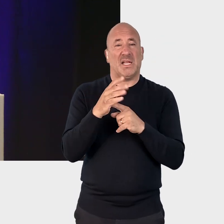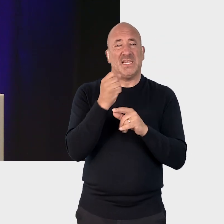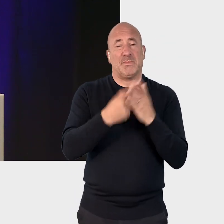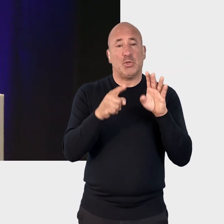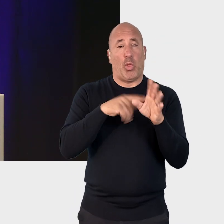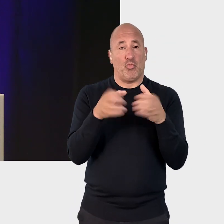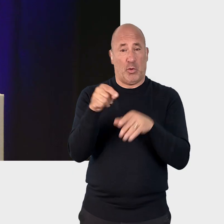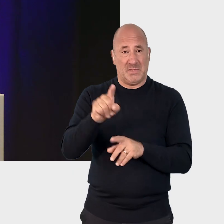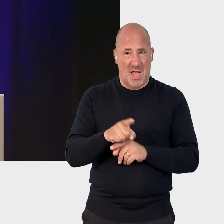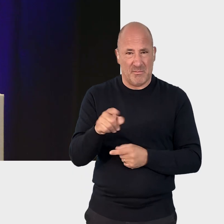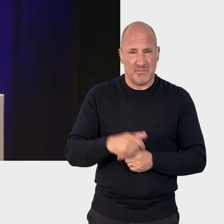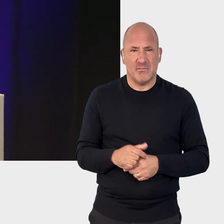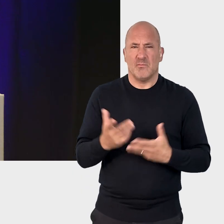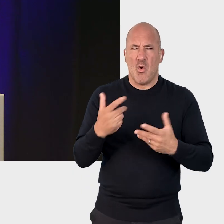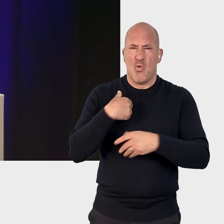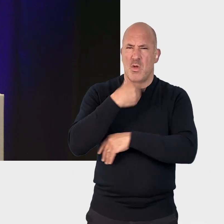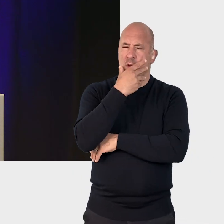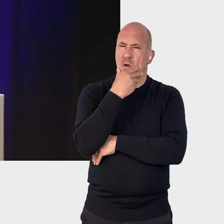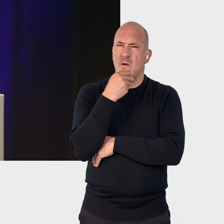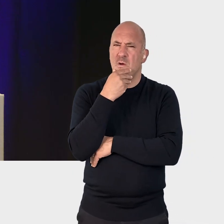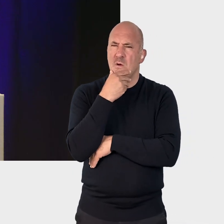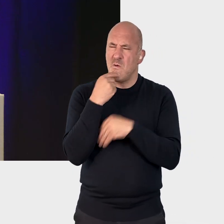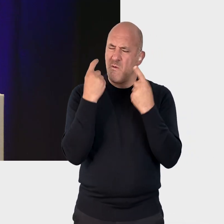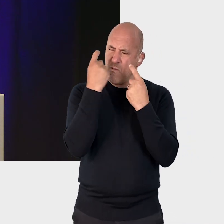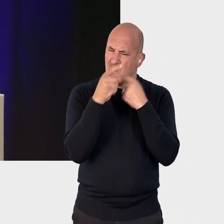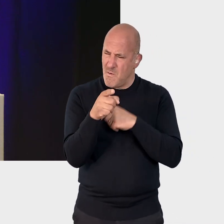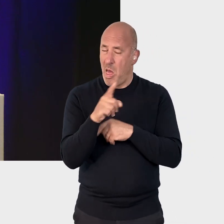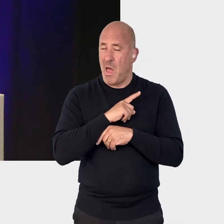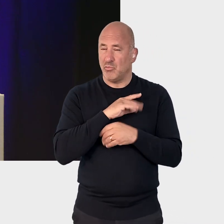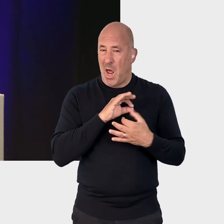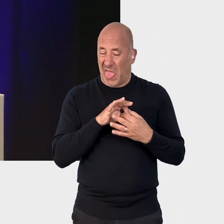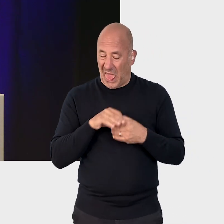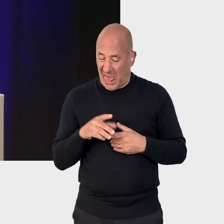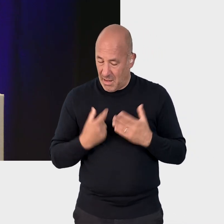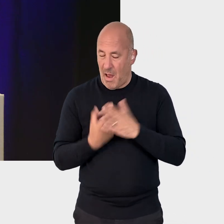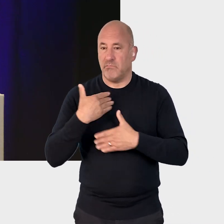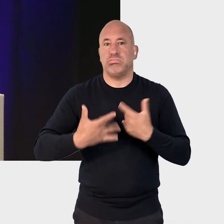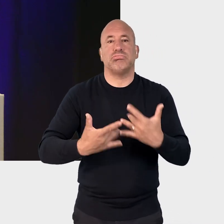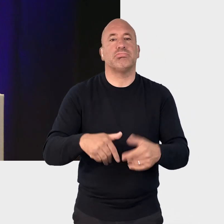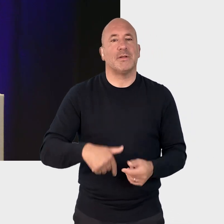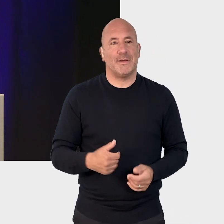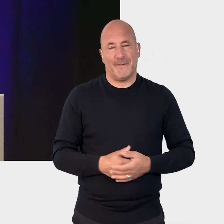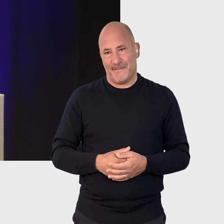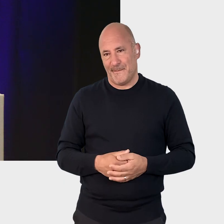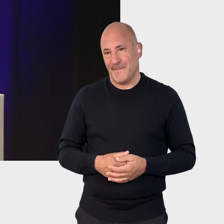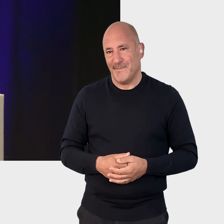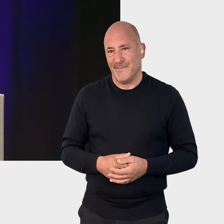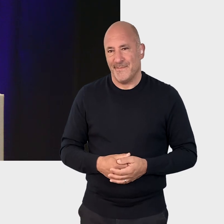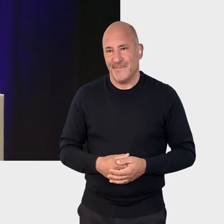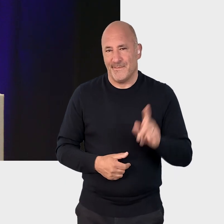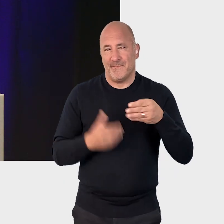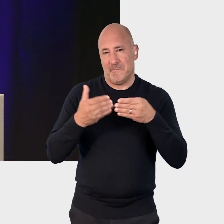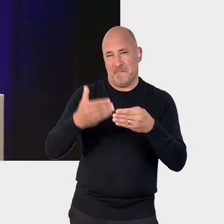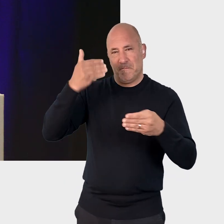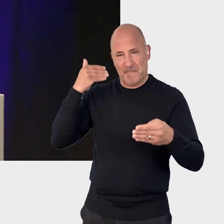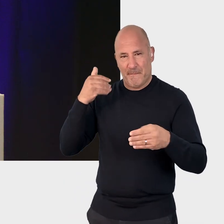is. And that's where the main disability youth group is as well. So there was something curious about that and what kind of